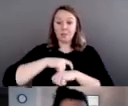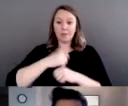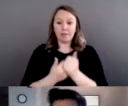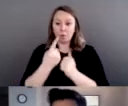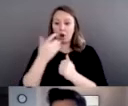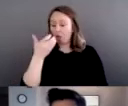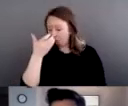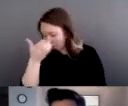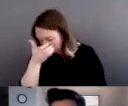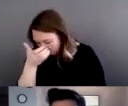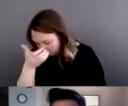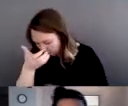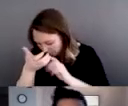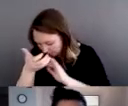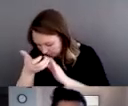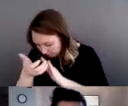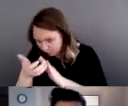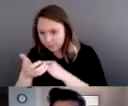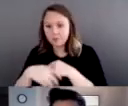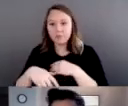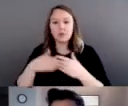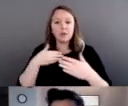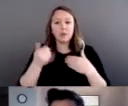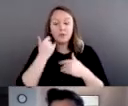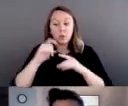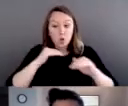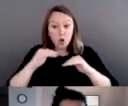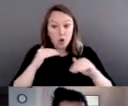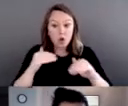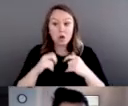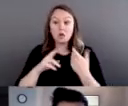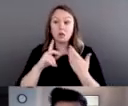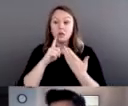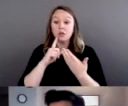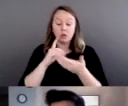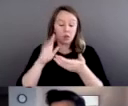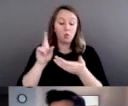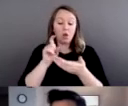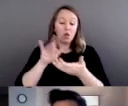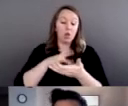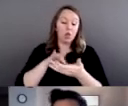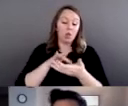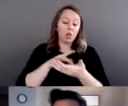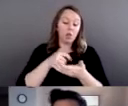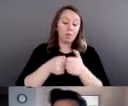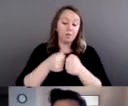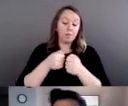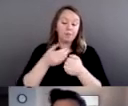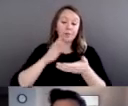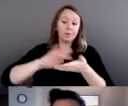Even if you're like out walking, you know, you're walking around, you're staring at your phone, texting, Facebook, whatever it